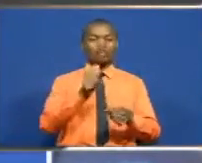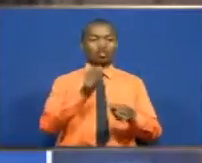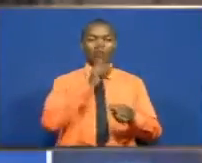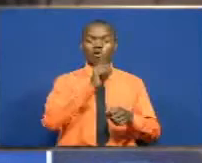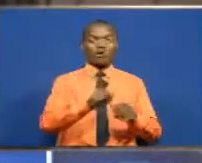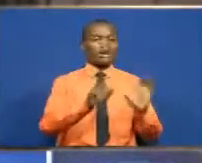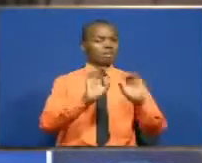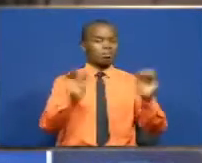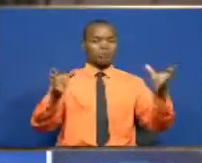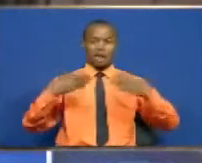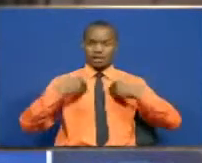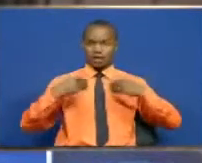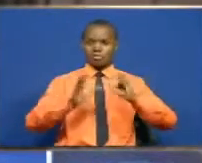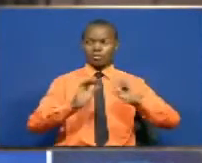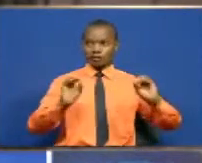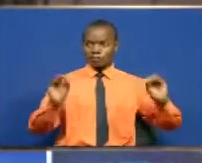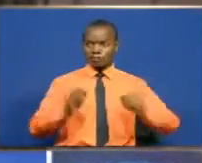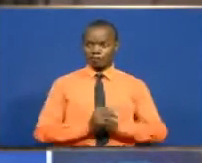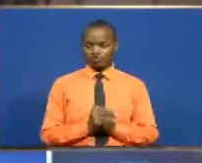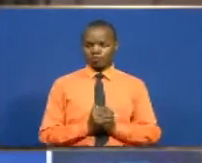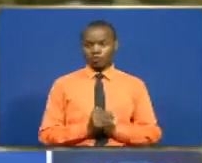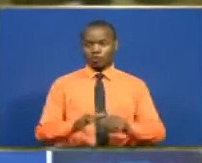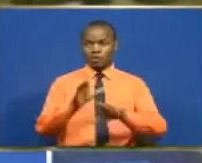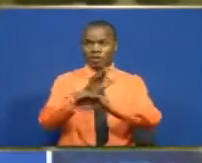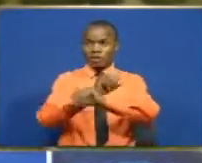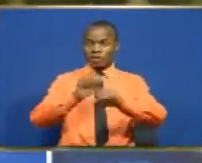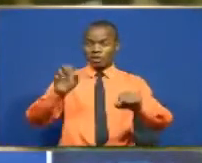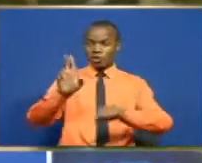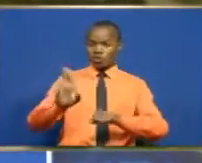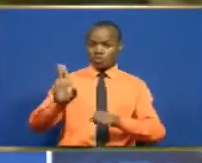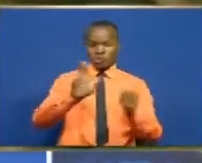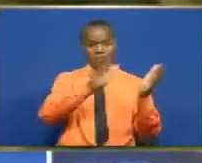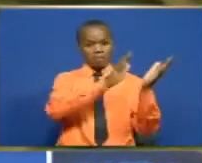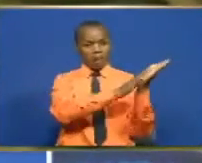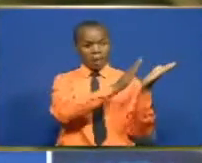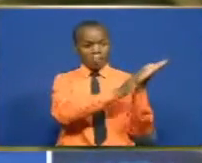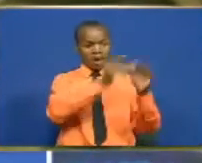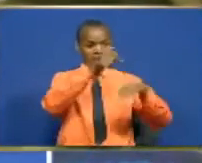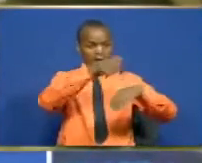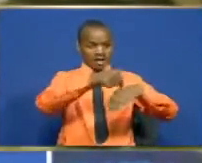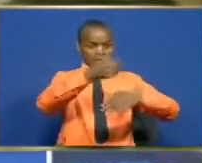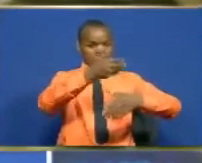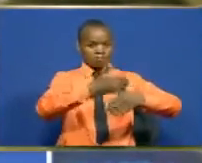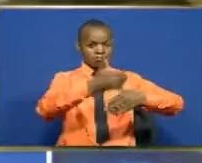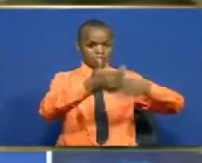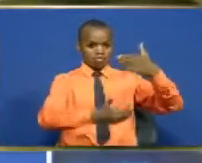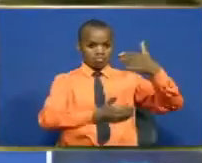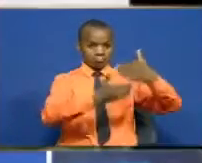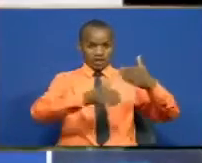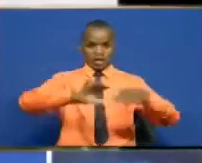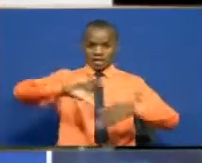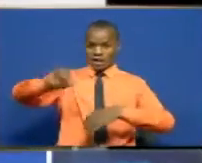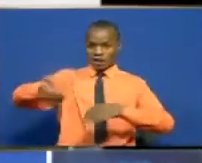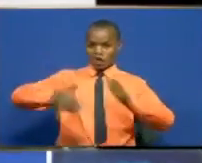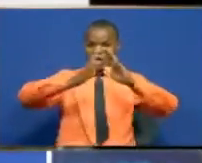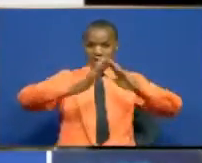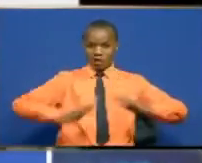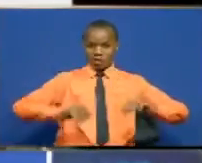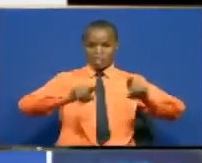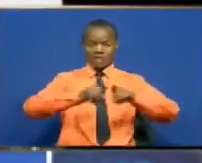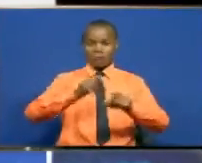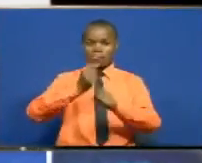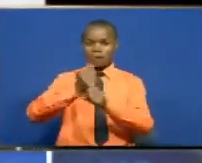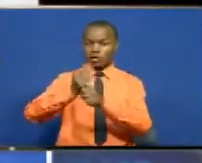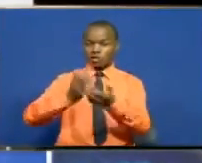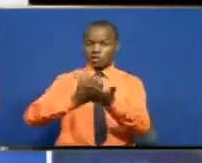allow. Deputy President William Ruto hailed the construction of the G47 Ugatuzi Towers, which he says would ensure